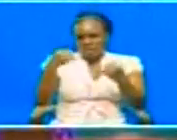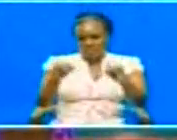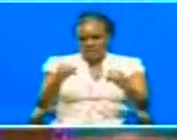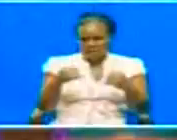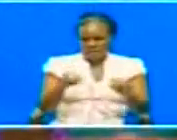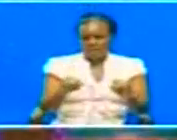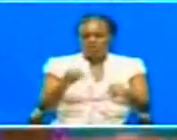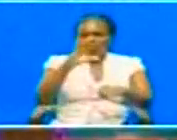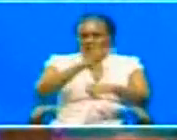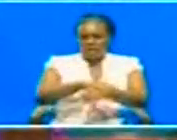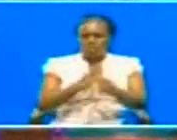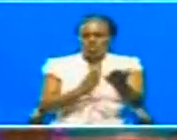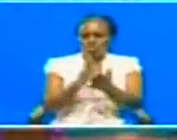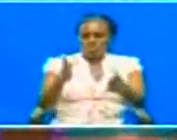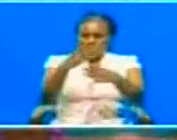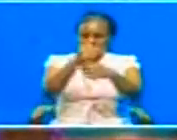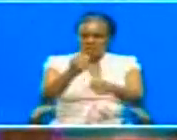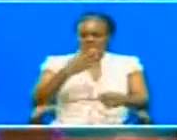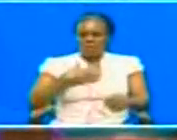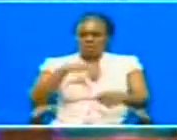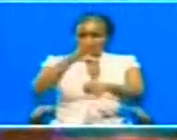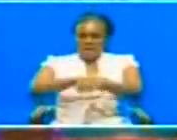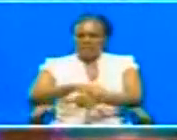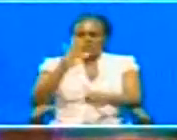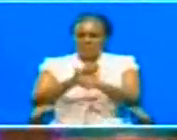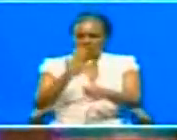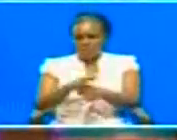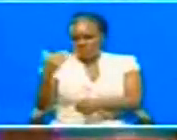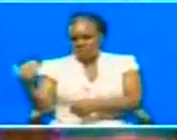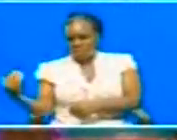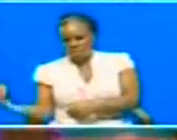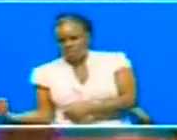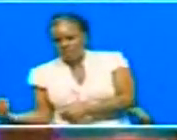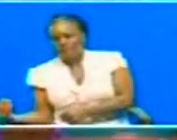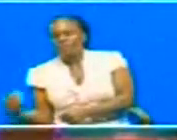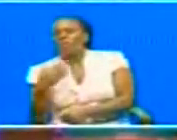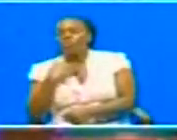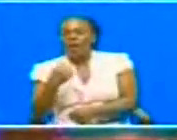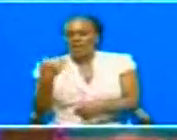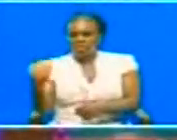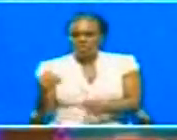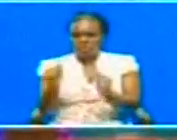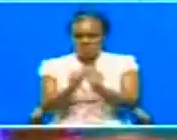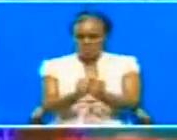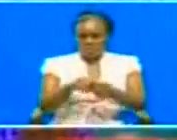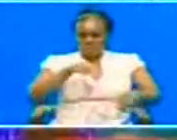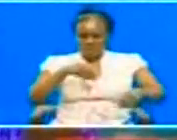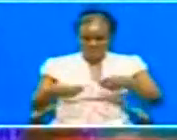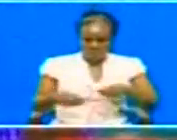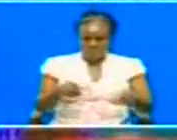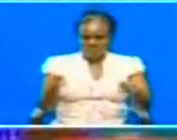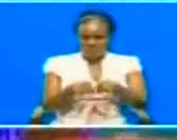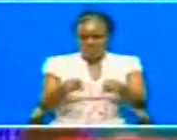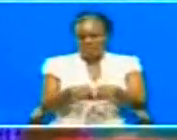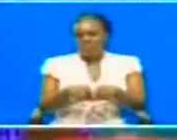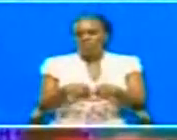reach through my foundation. I want to reach children with orphan children. I want to reach children with disabilities. I want to reach children,